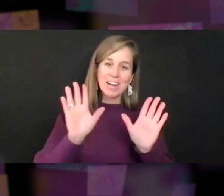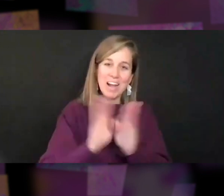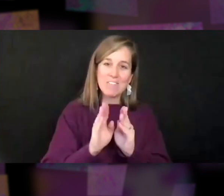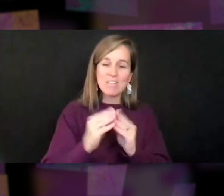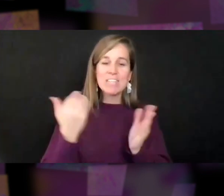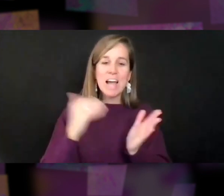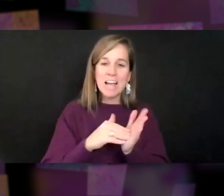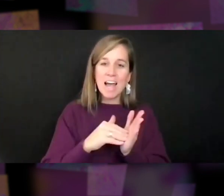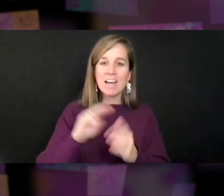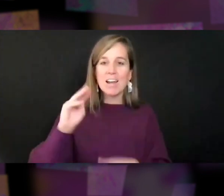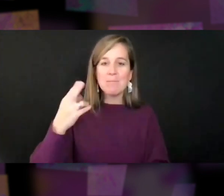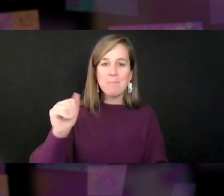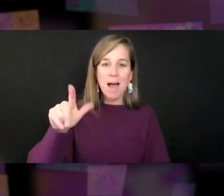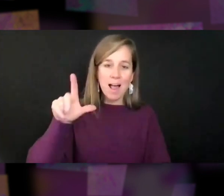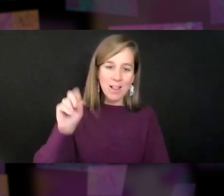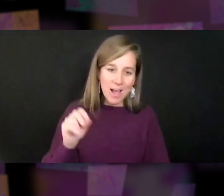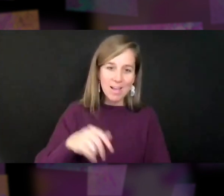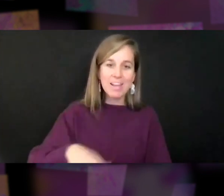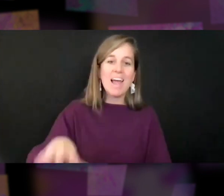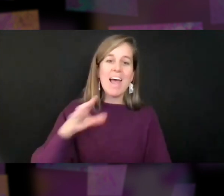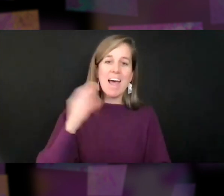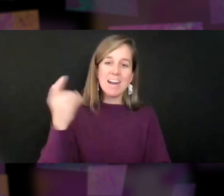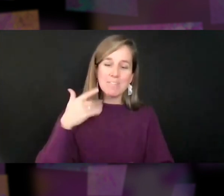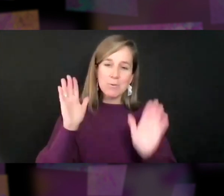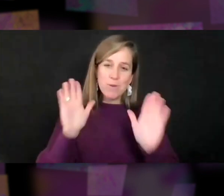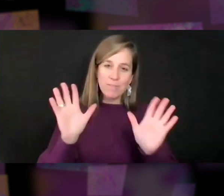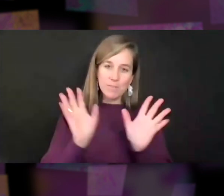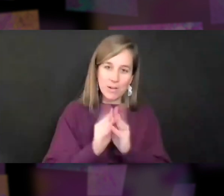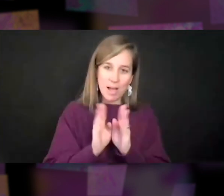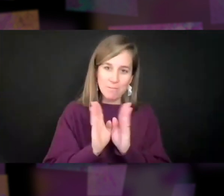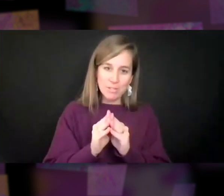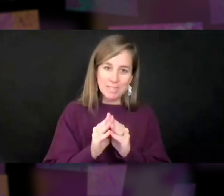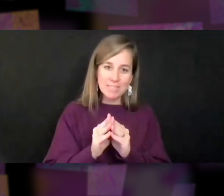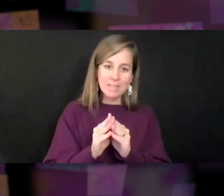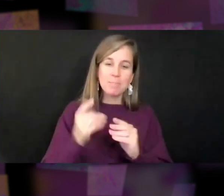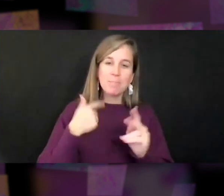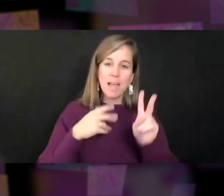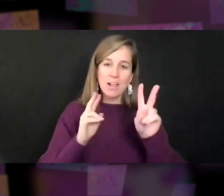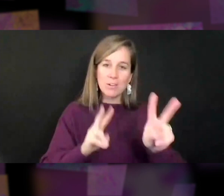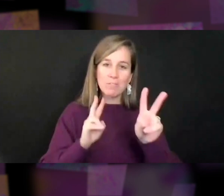Again, mahalo nui loa. Have a wonderful conference, and